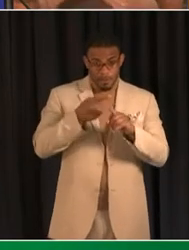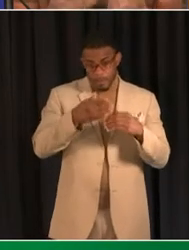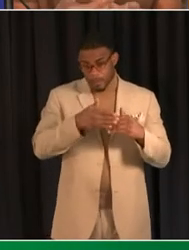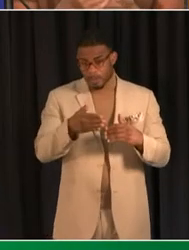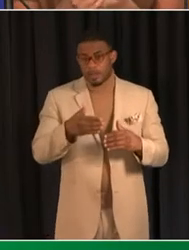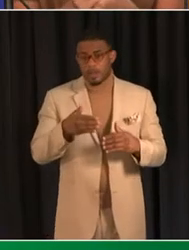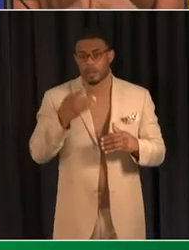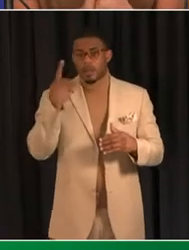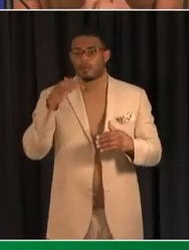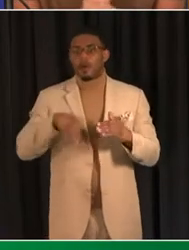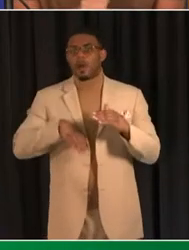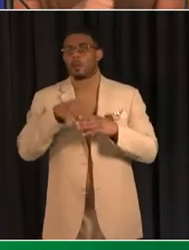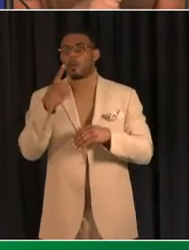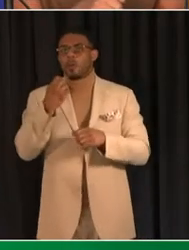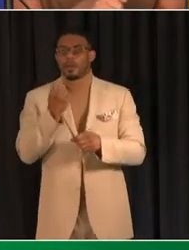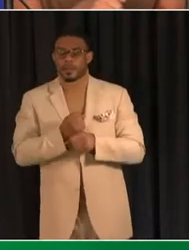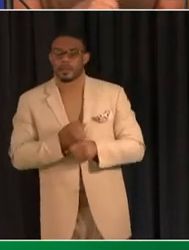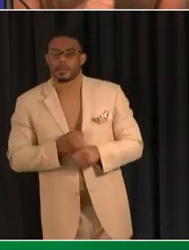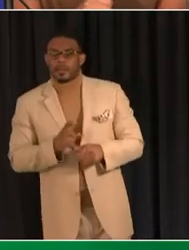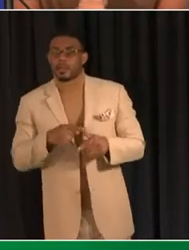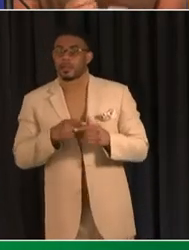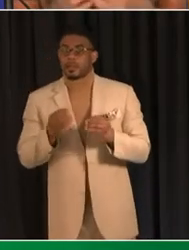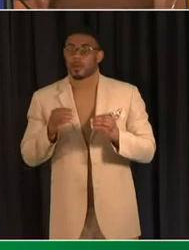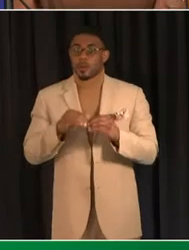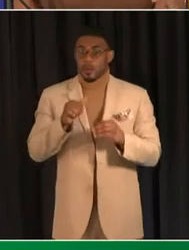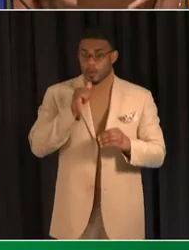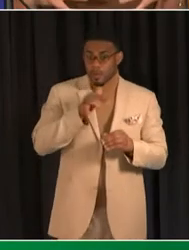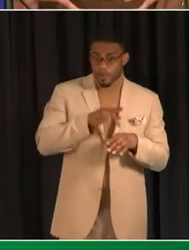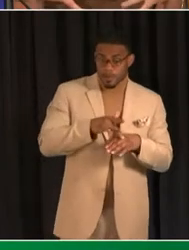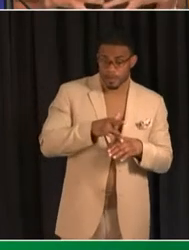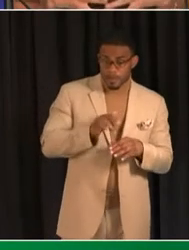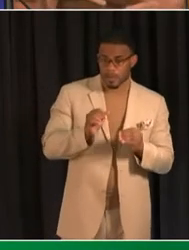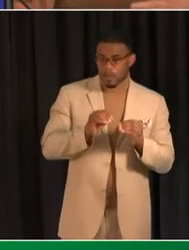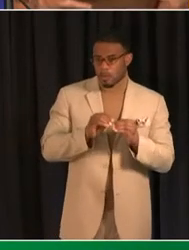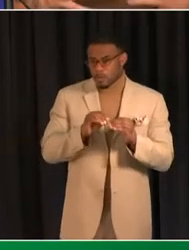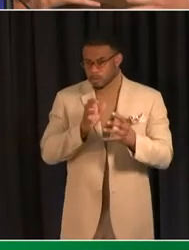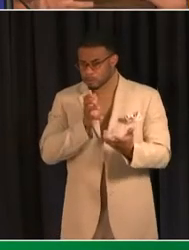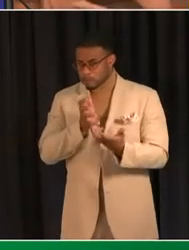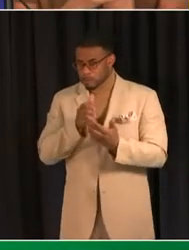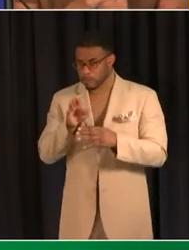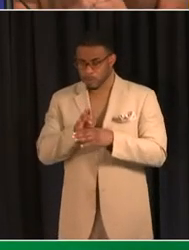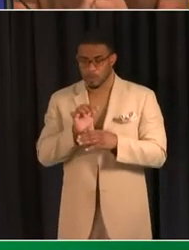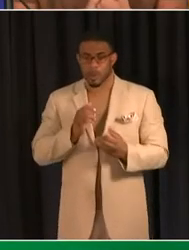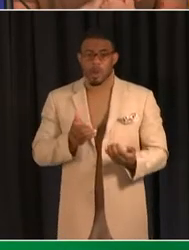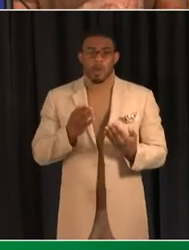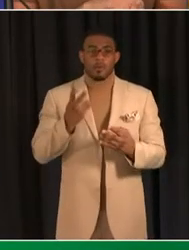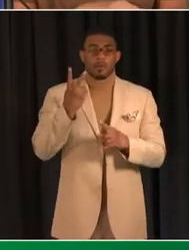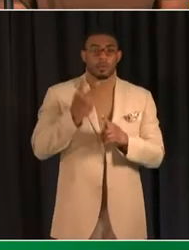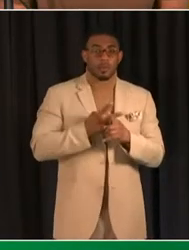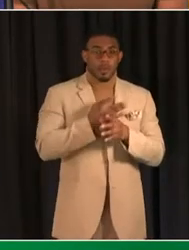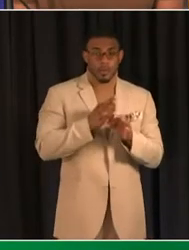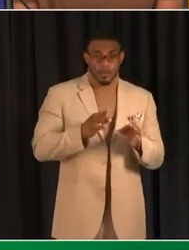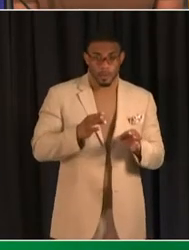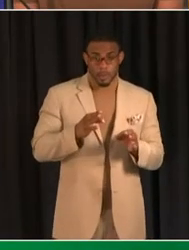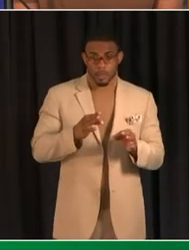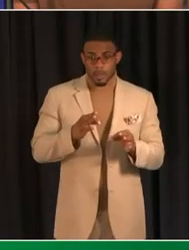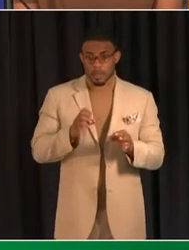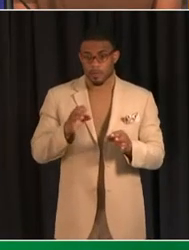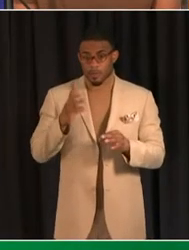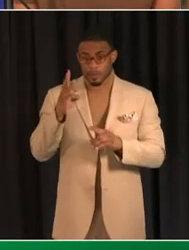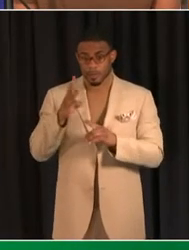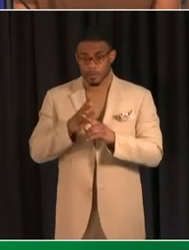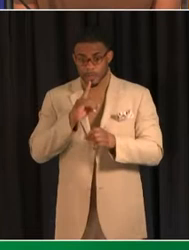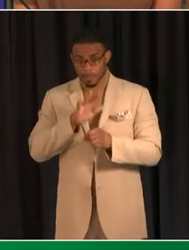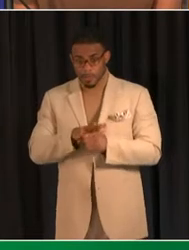every month thereafter for up to a year. And then for more of that private space, if that's more suitable for your business, we are offering 2 months free off